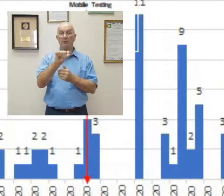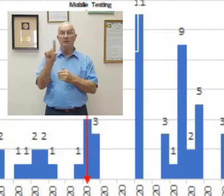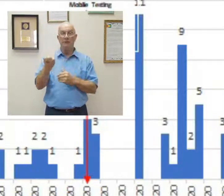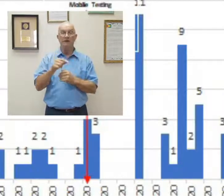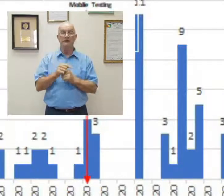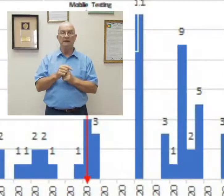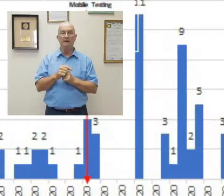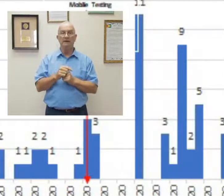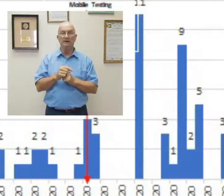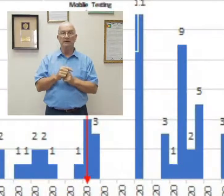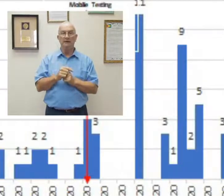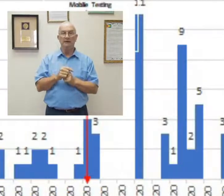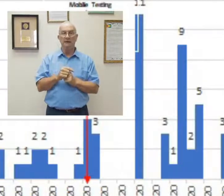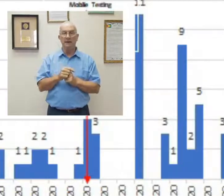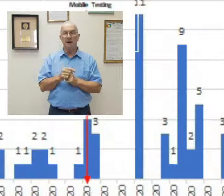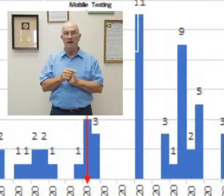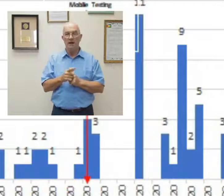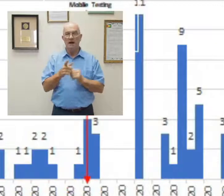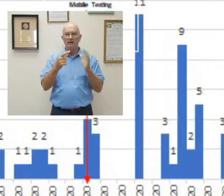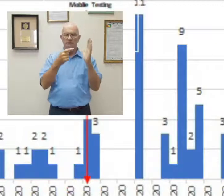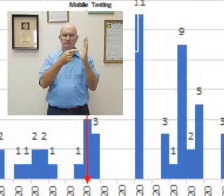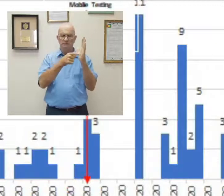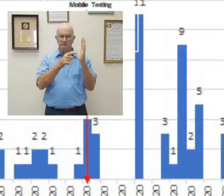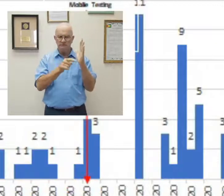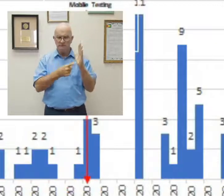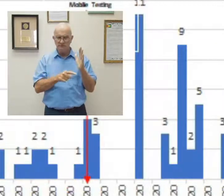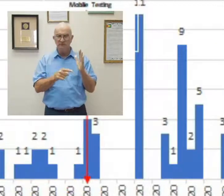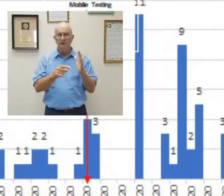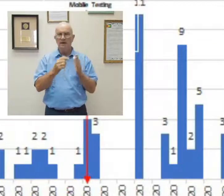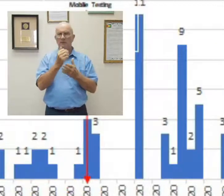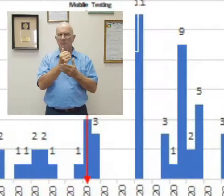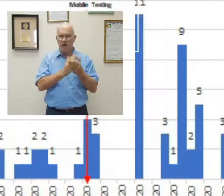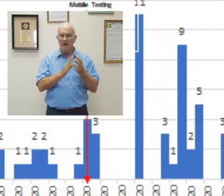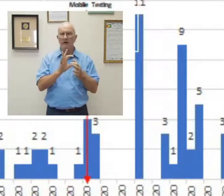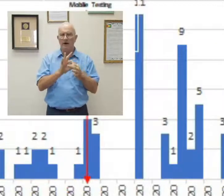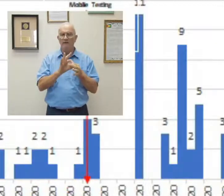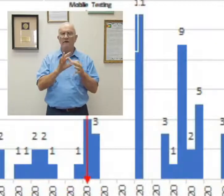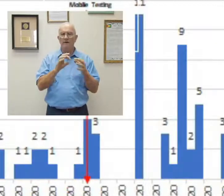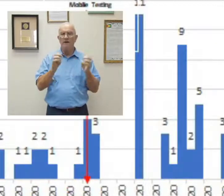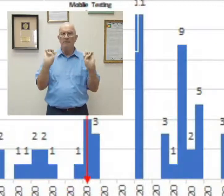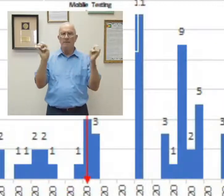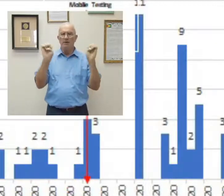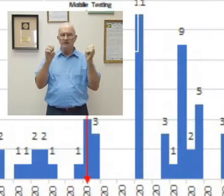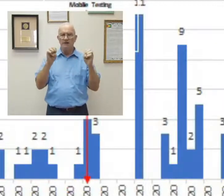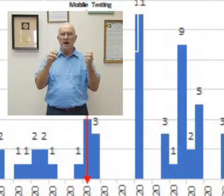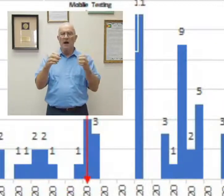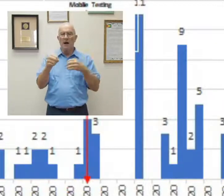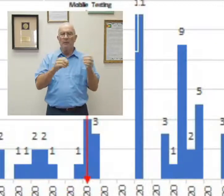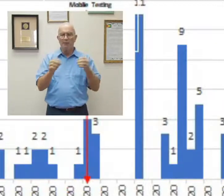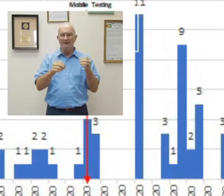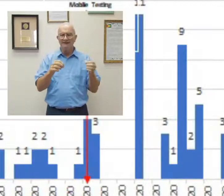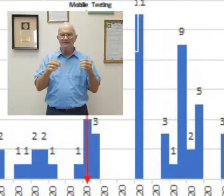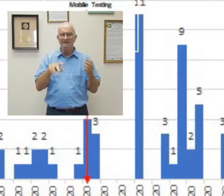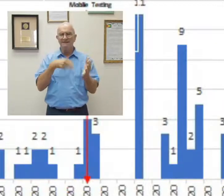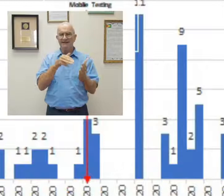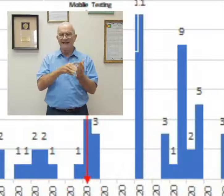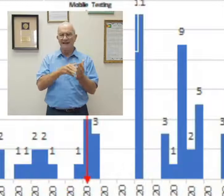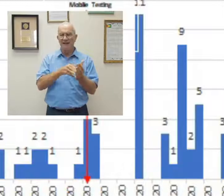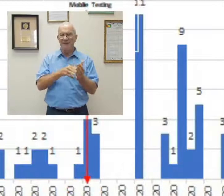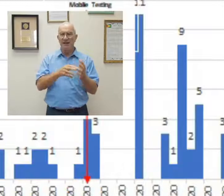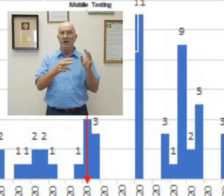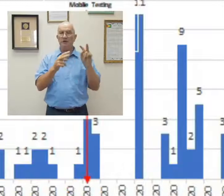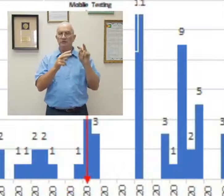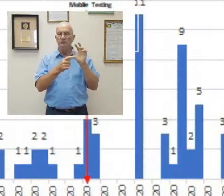2020. The surveillance component of the Health Emergency Operations Center provided an